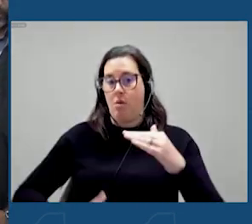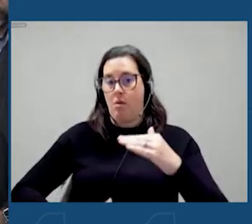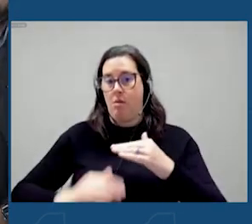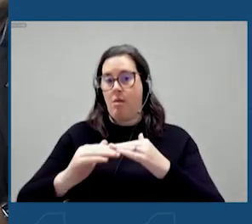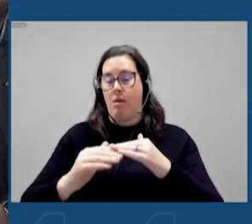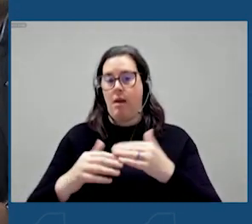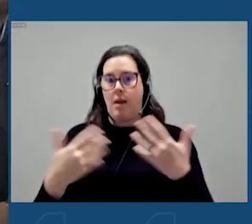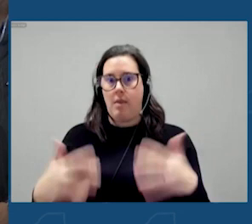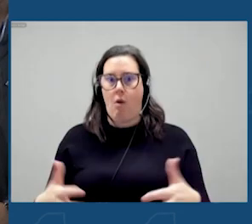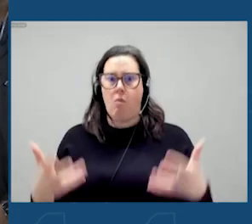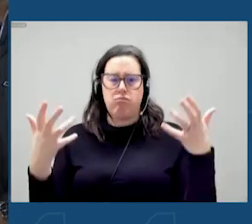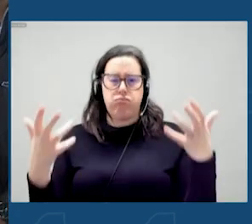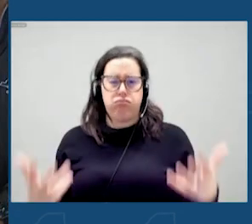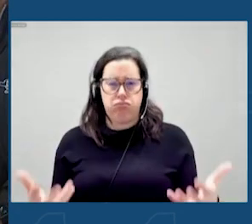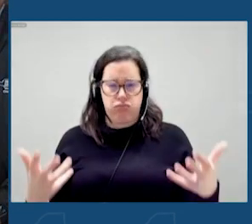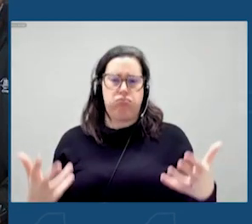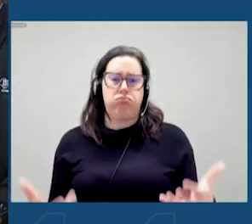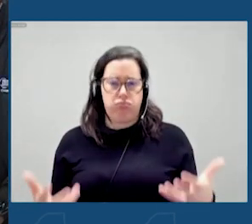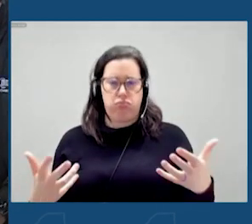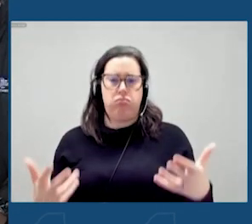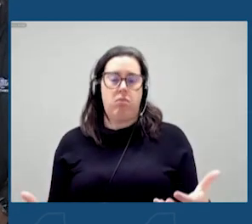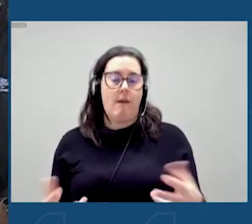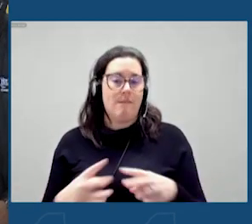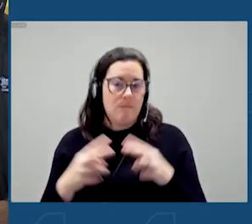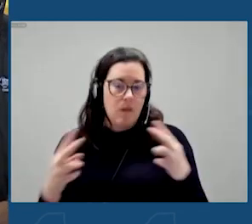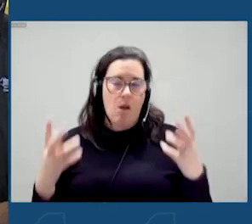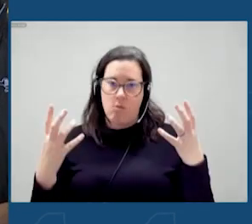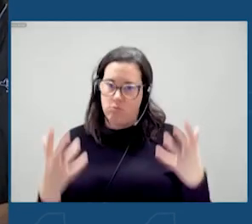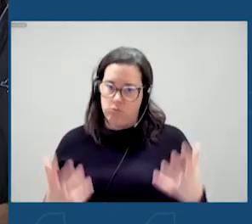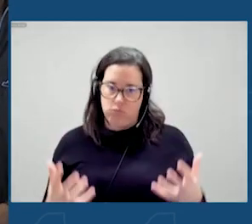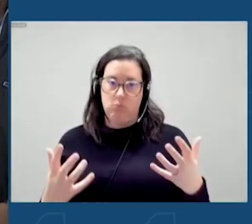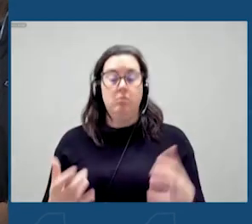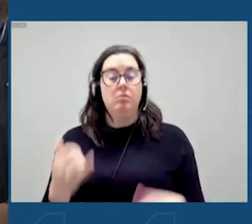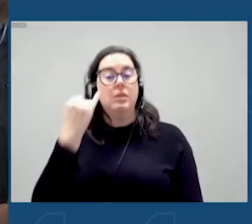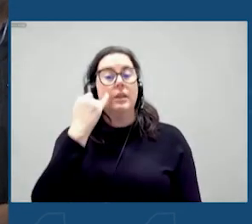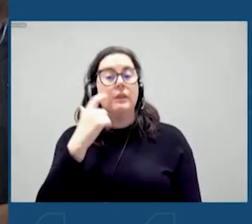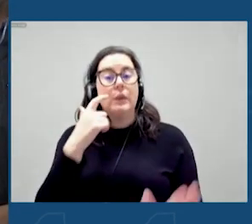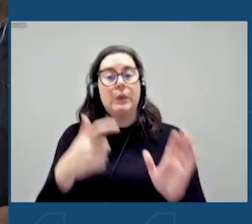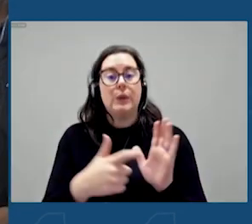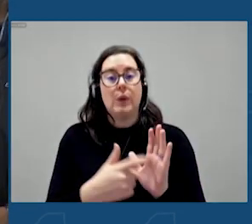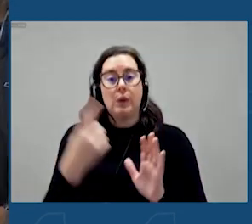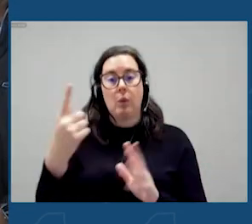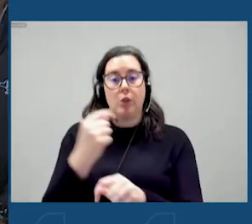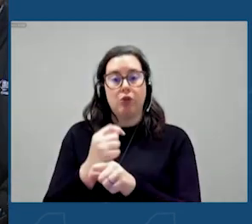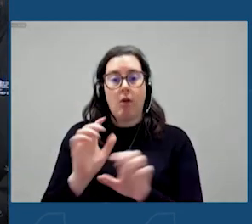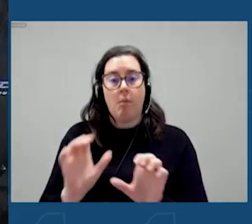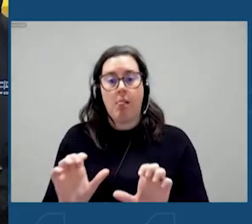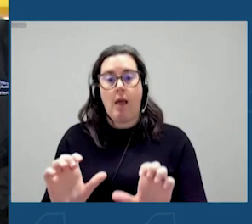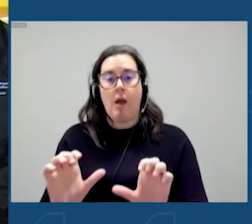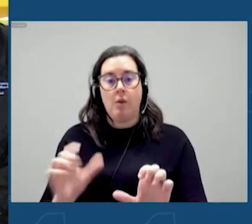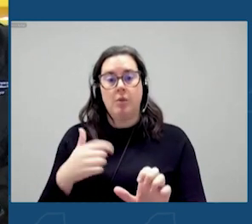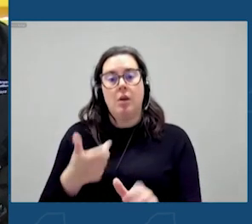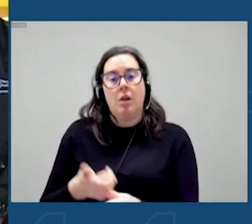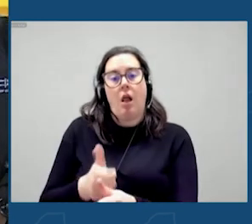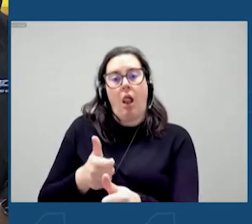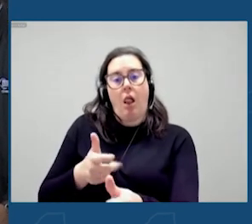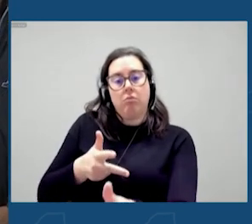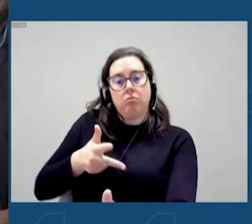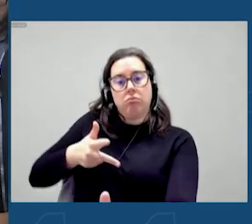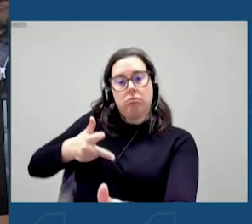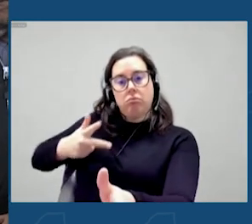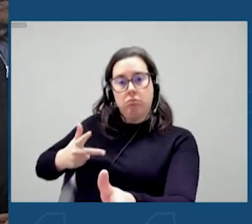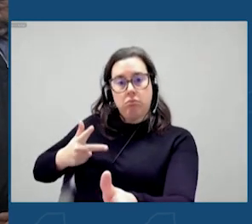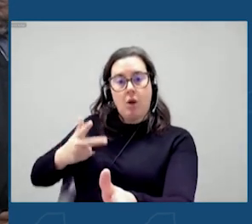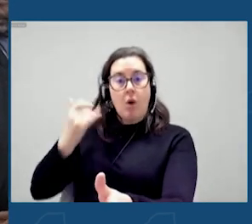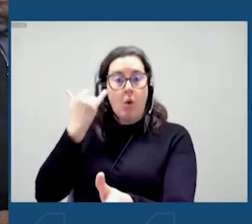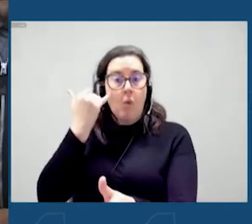tons, tons. So if you see a plow, give them space to operate, because if you